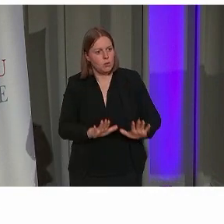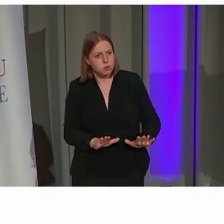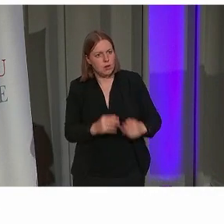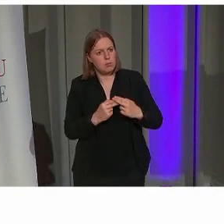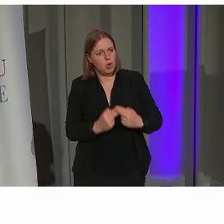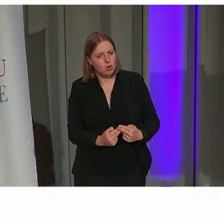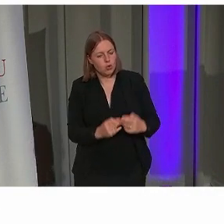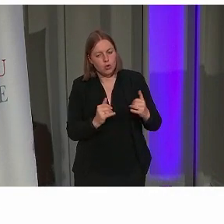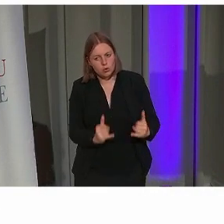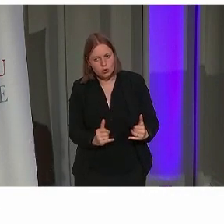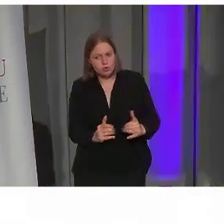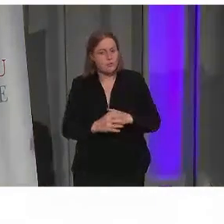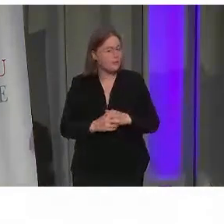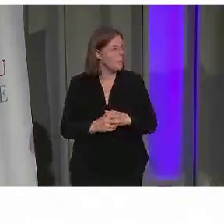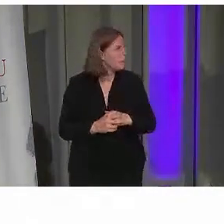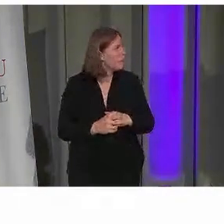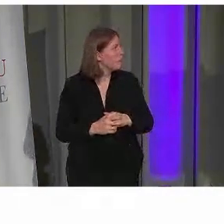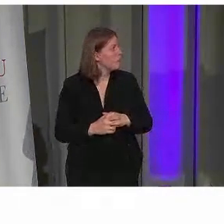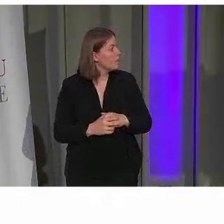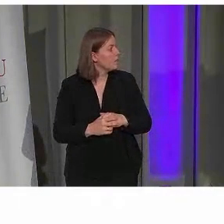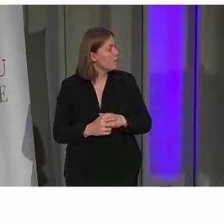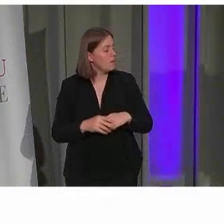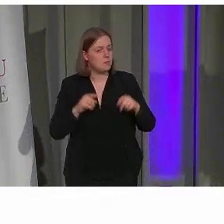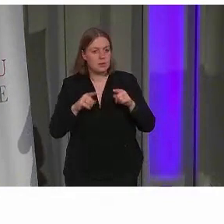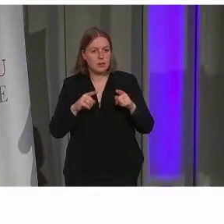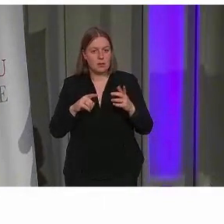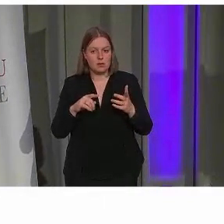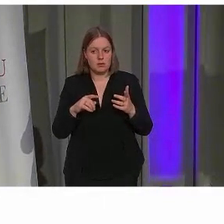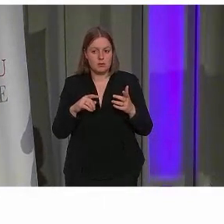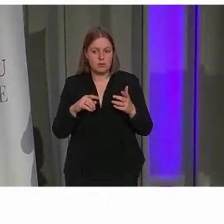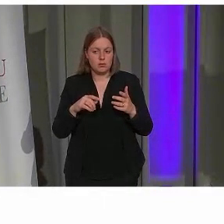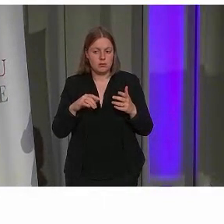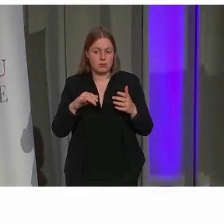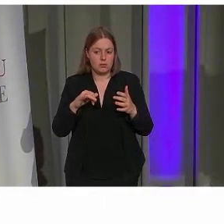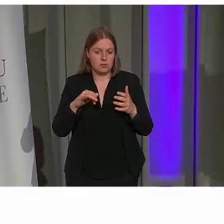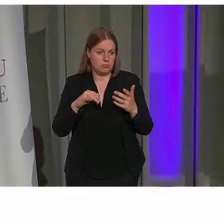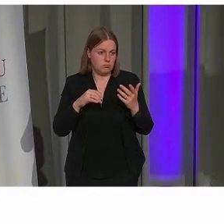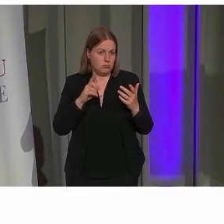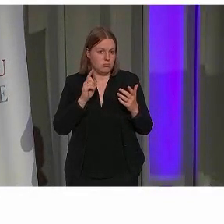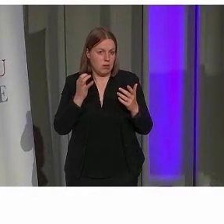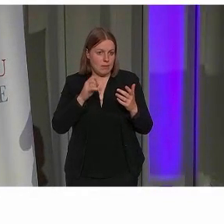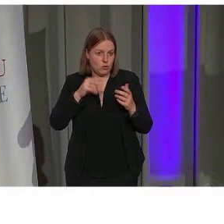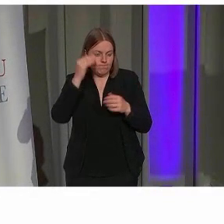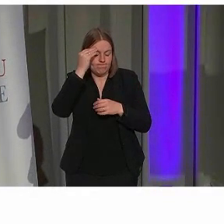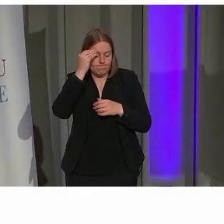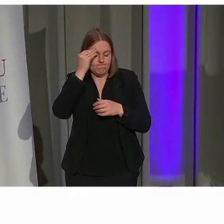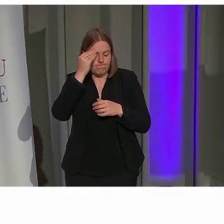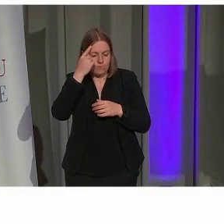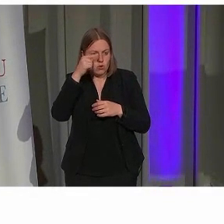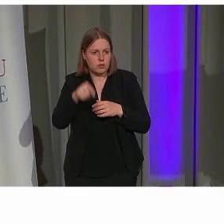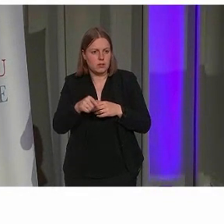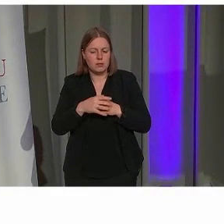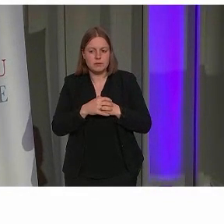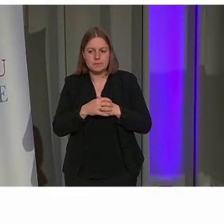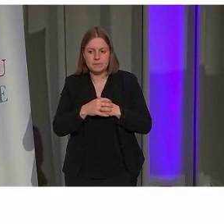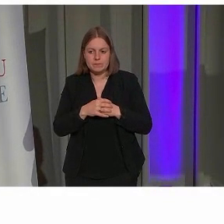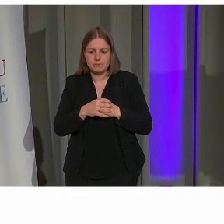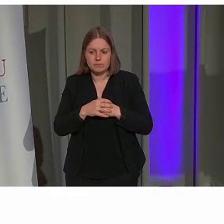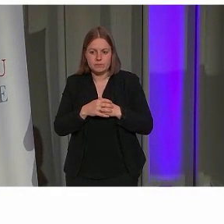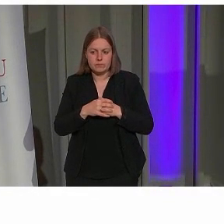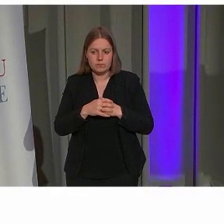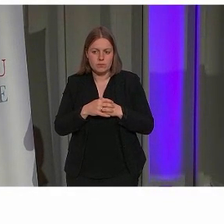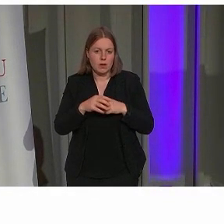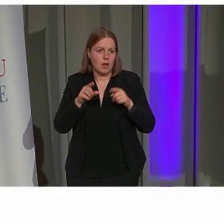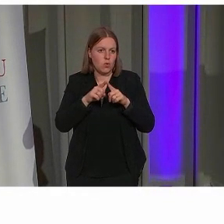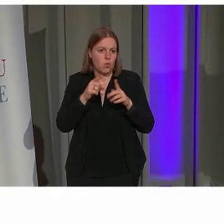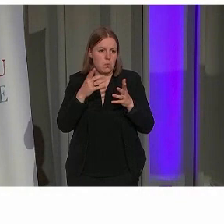The static support is easy to incorporate. For people that sit down is a